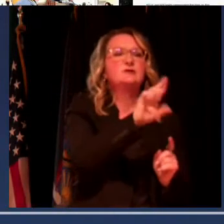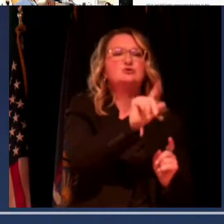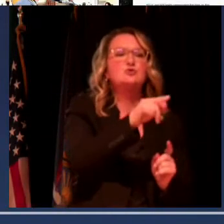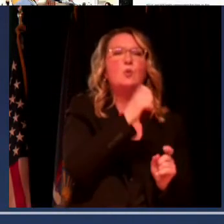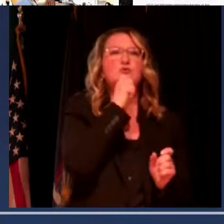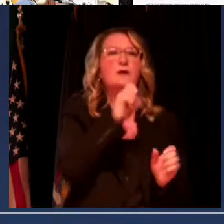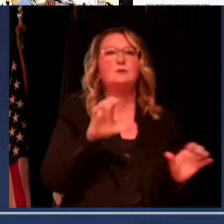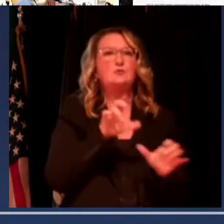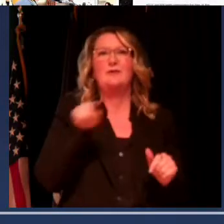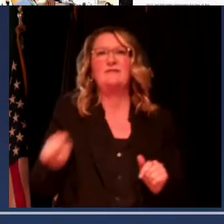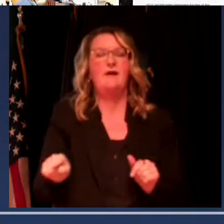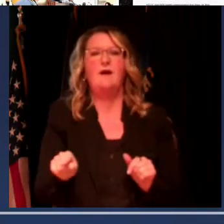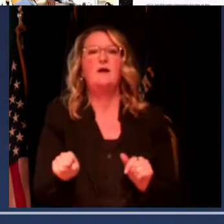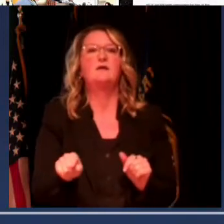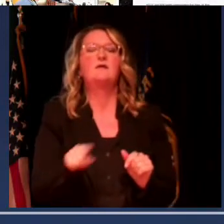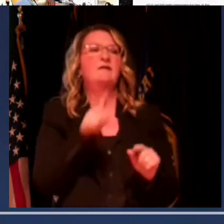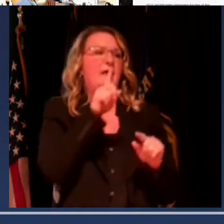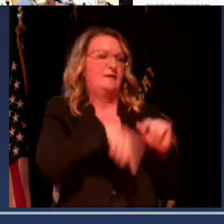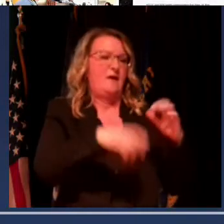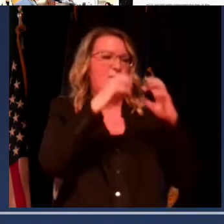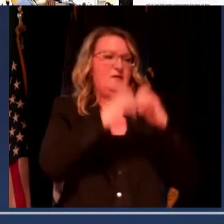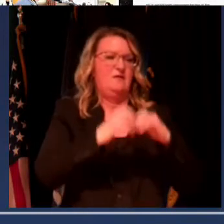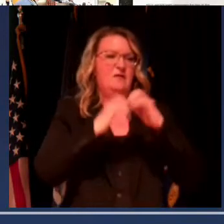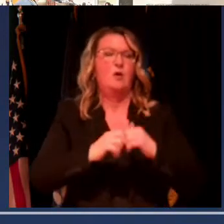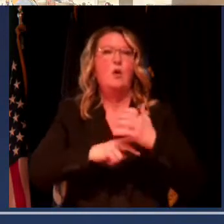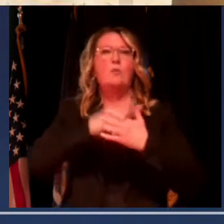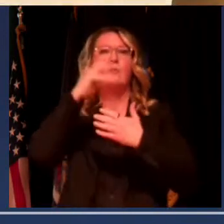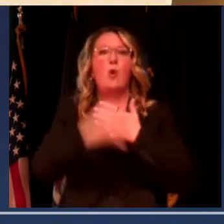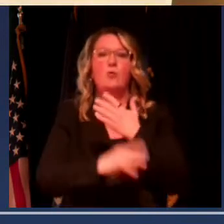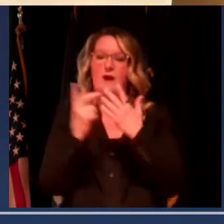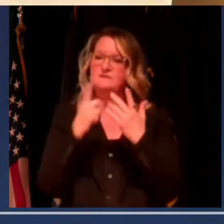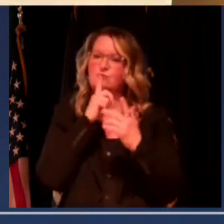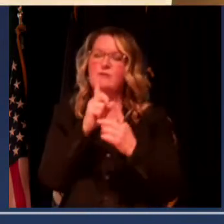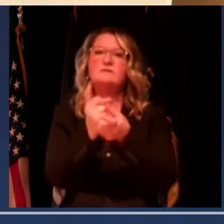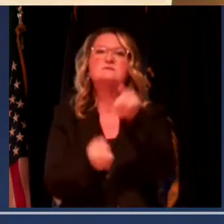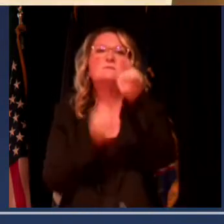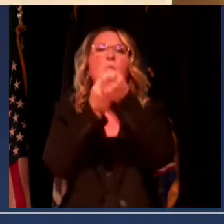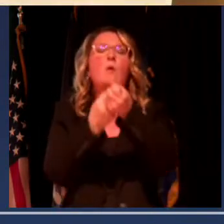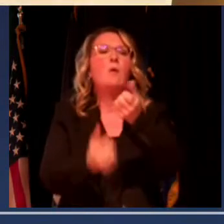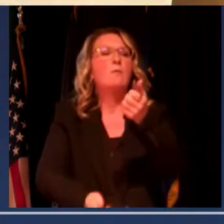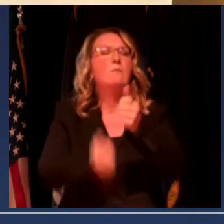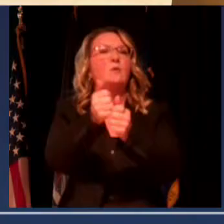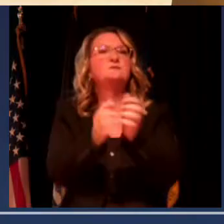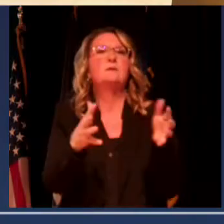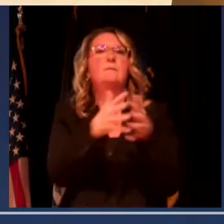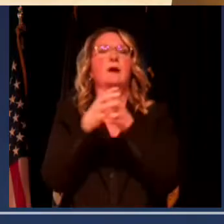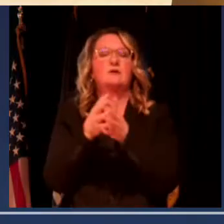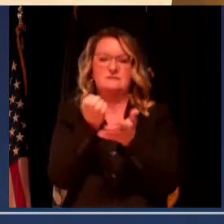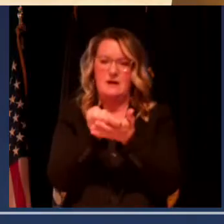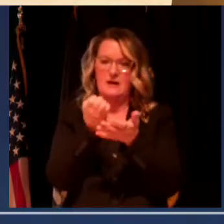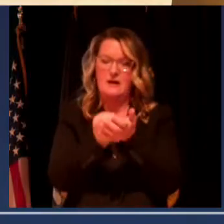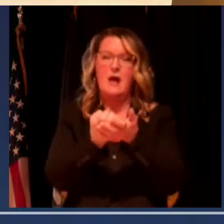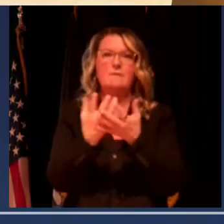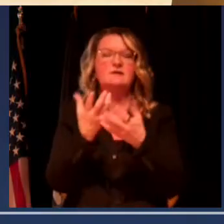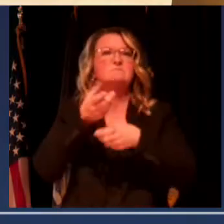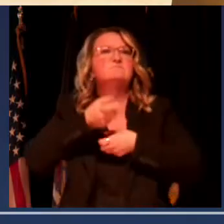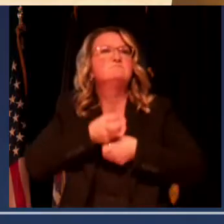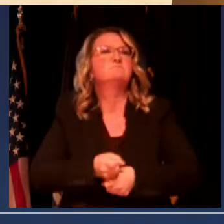cannot be achieved by dismantling the programs that created most Americans' economic security and upward